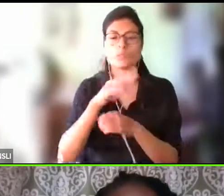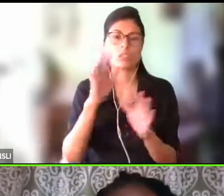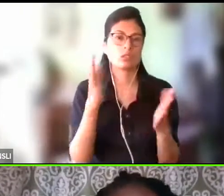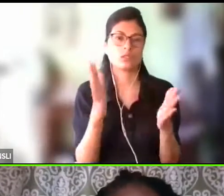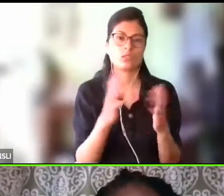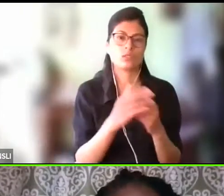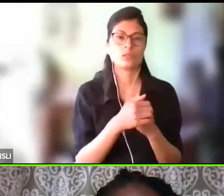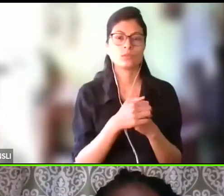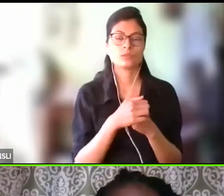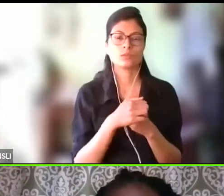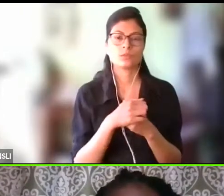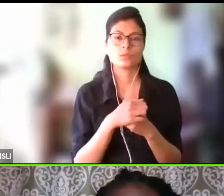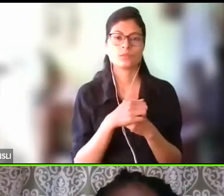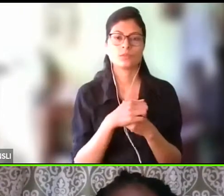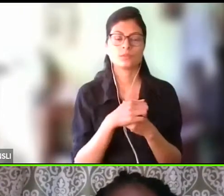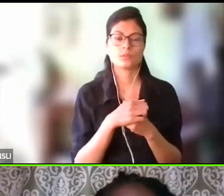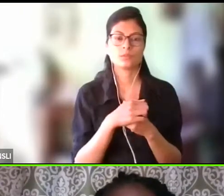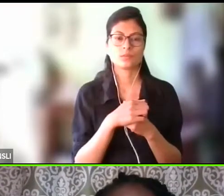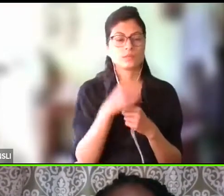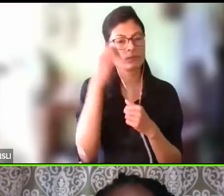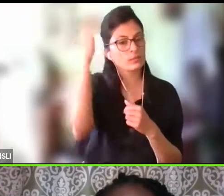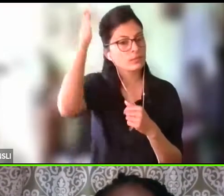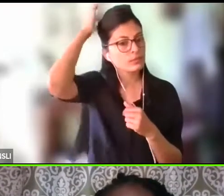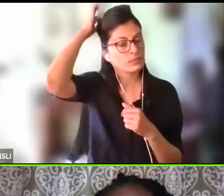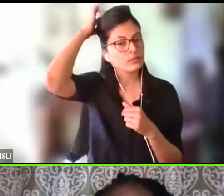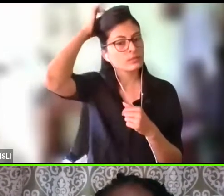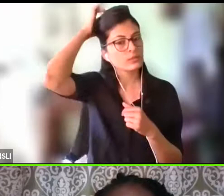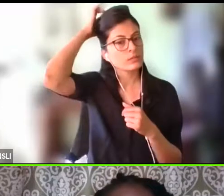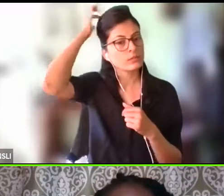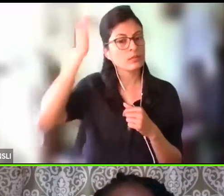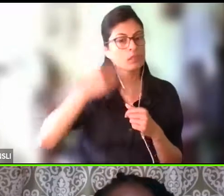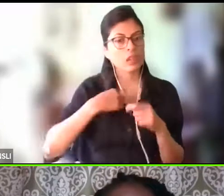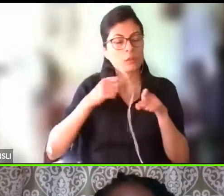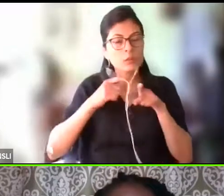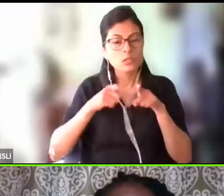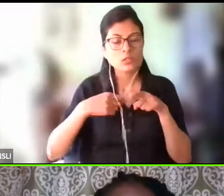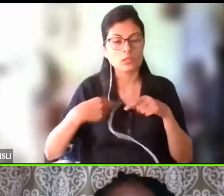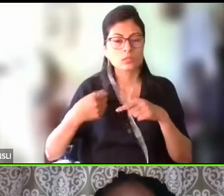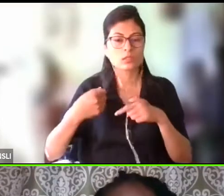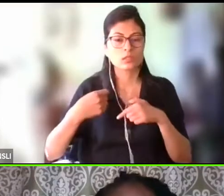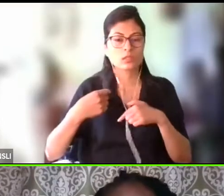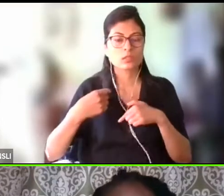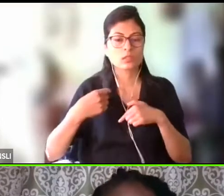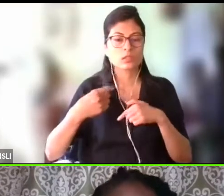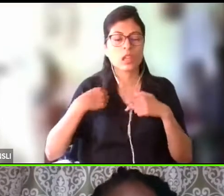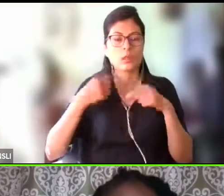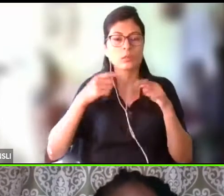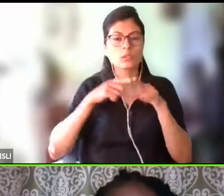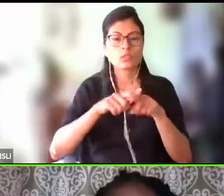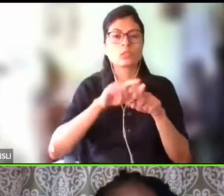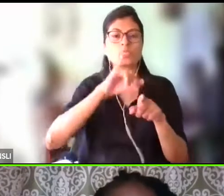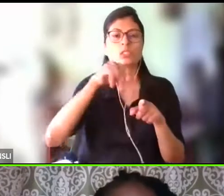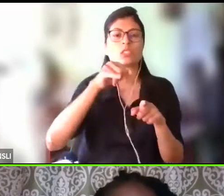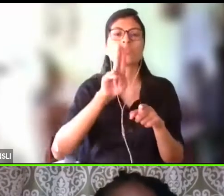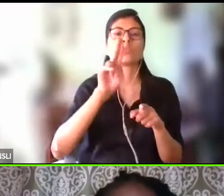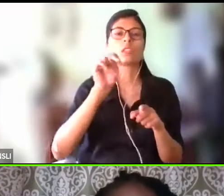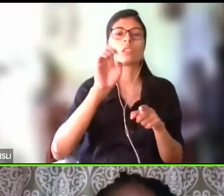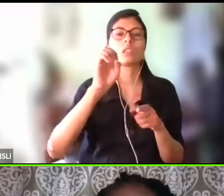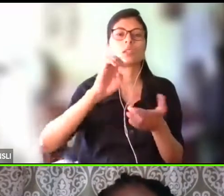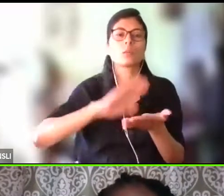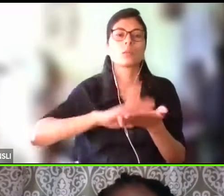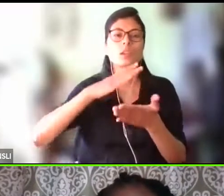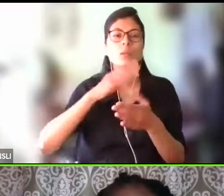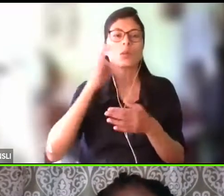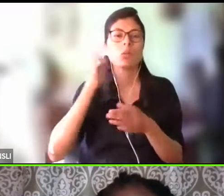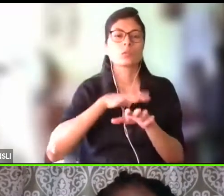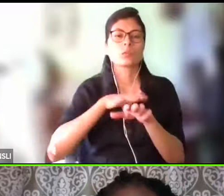we have had bad weather in June, which led to a lot of lava, which